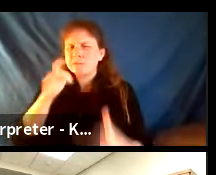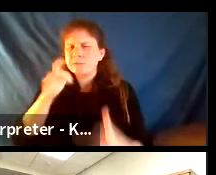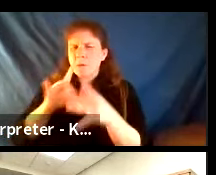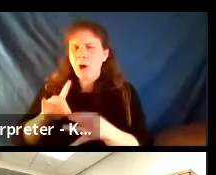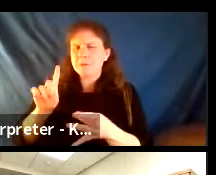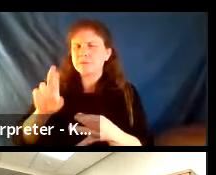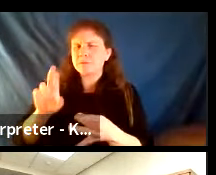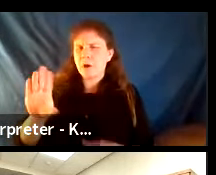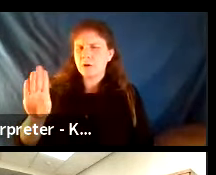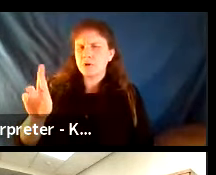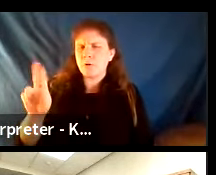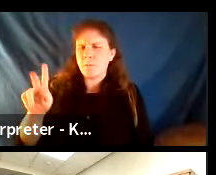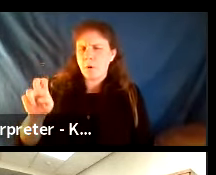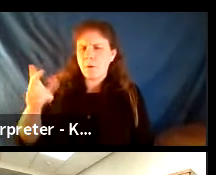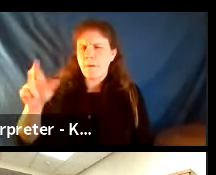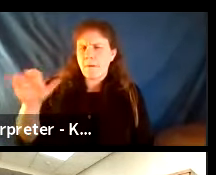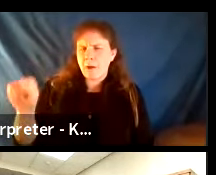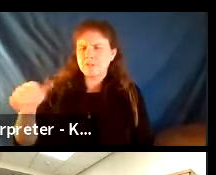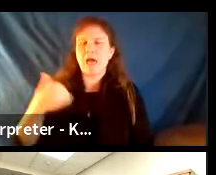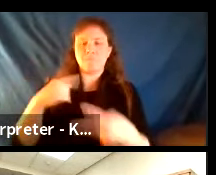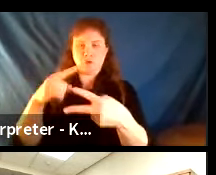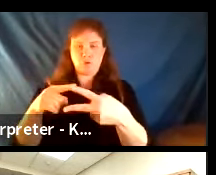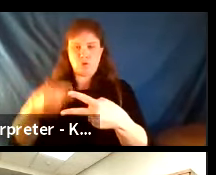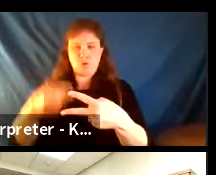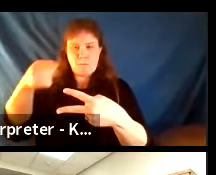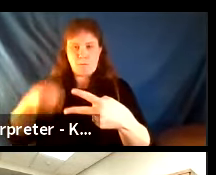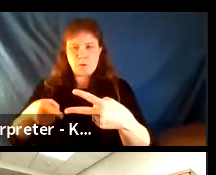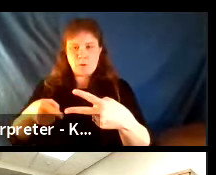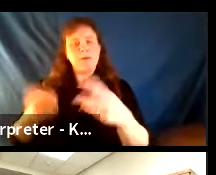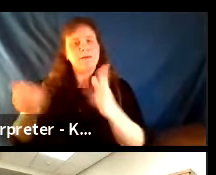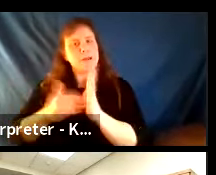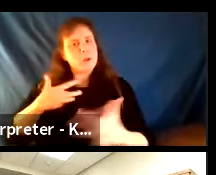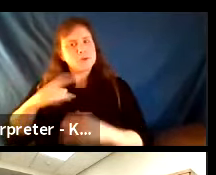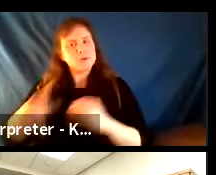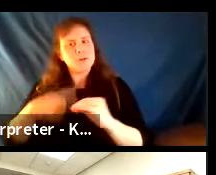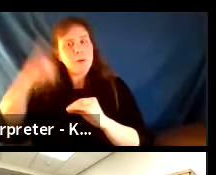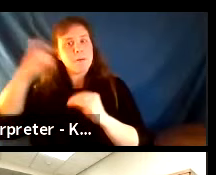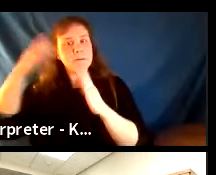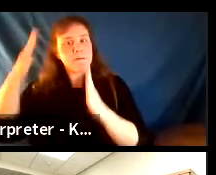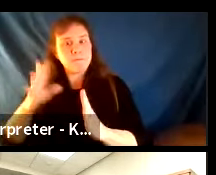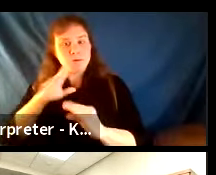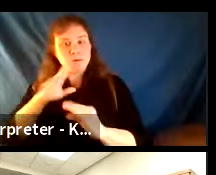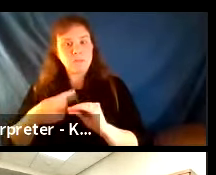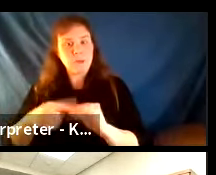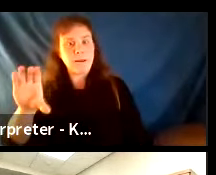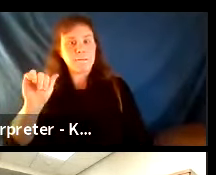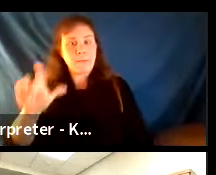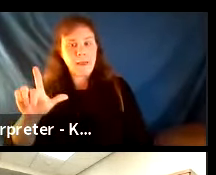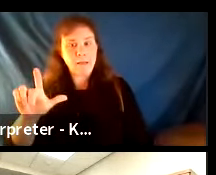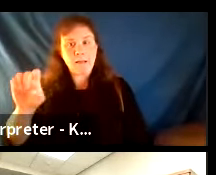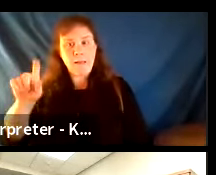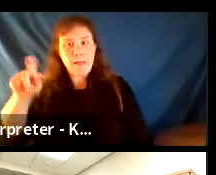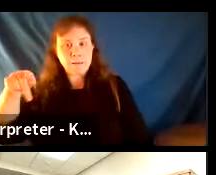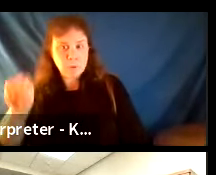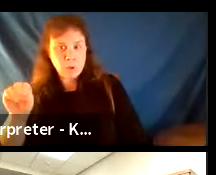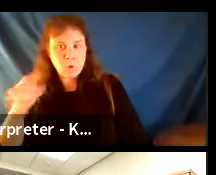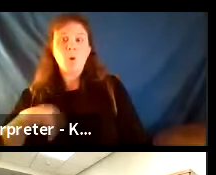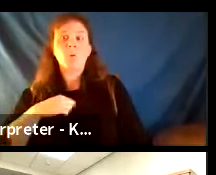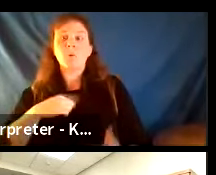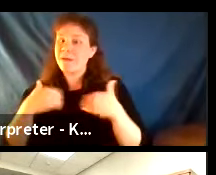my 2 points. I mean, I am concerned hearing the governor talk again about Cal Expo, which is where we started off a lot of the testing in Sacramento, and we